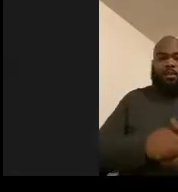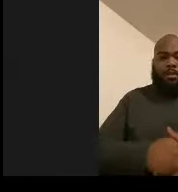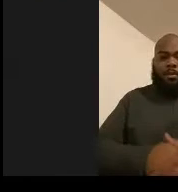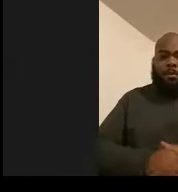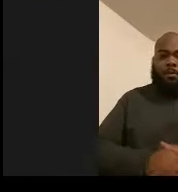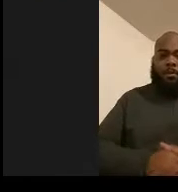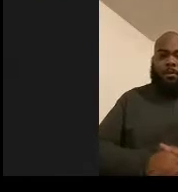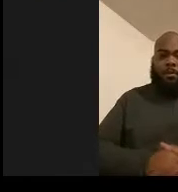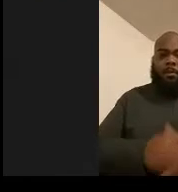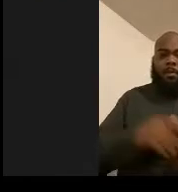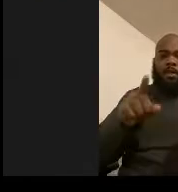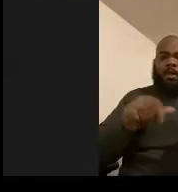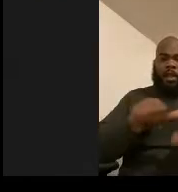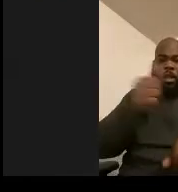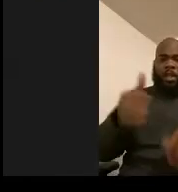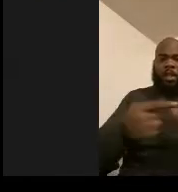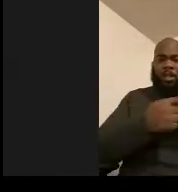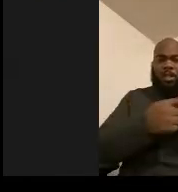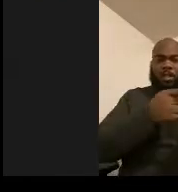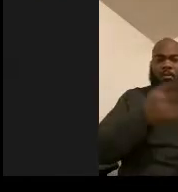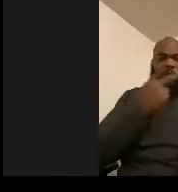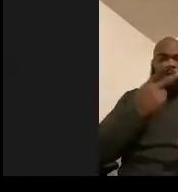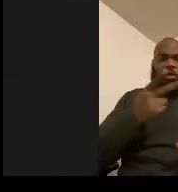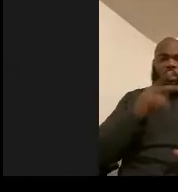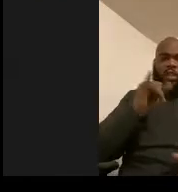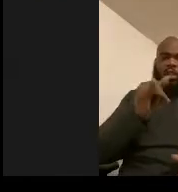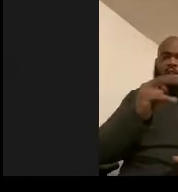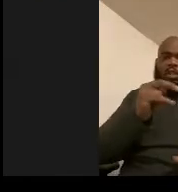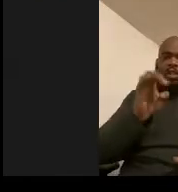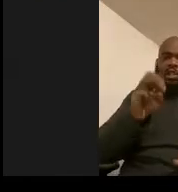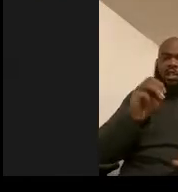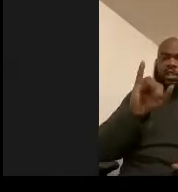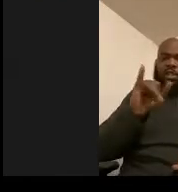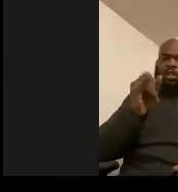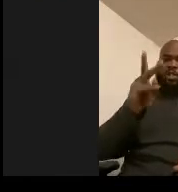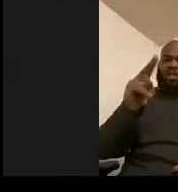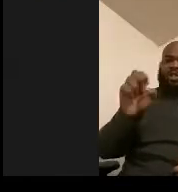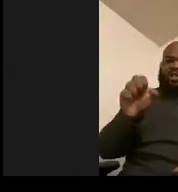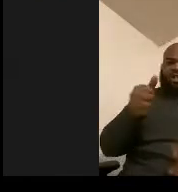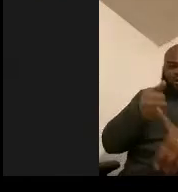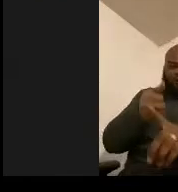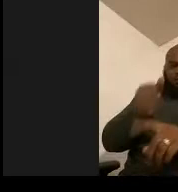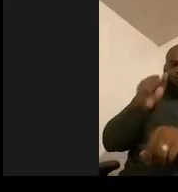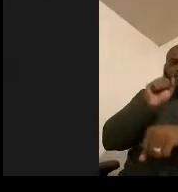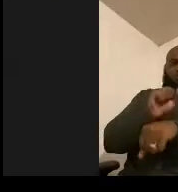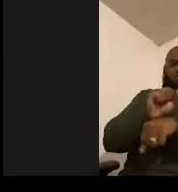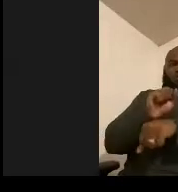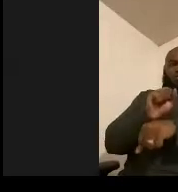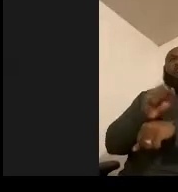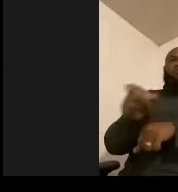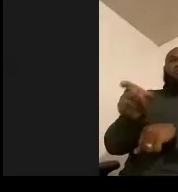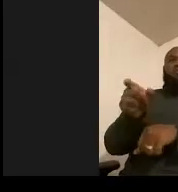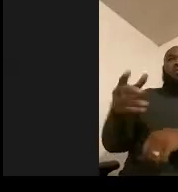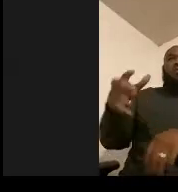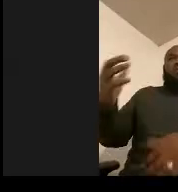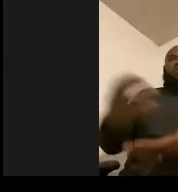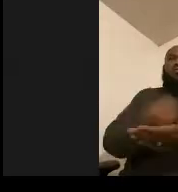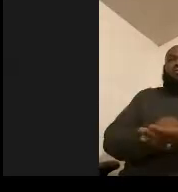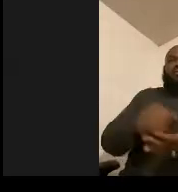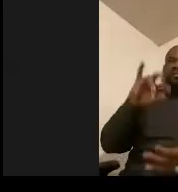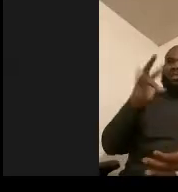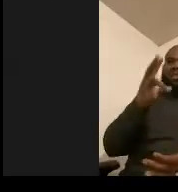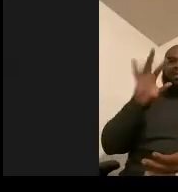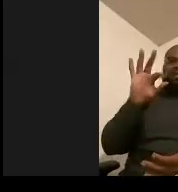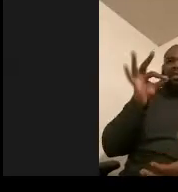So another example is Janine Jenkins, who was making 797 at McDonald's in